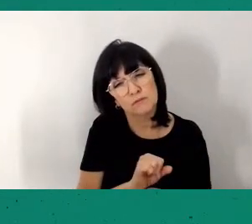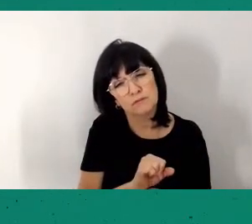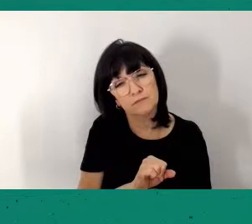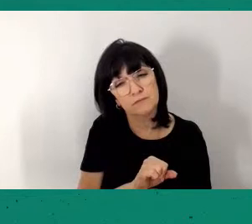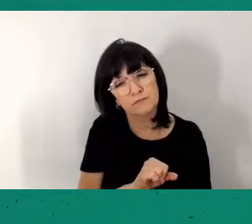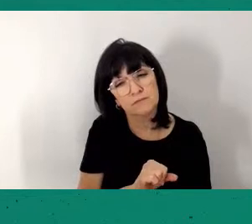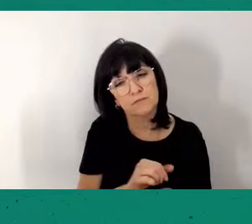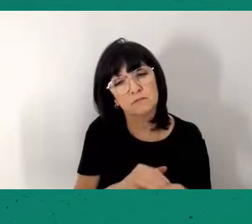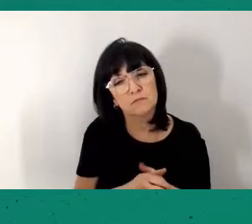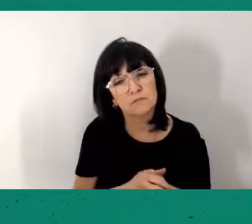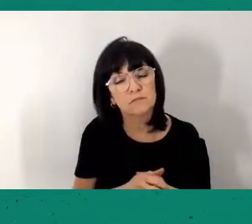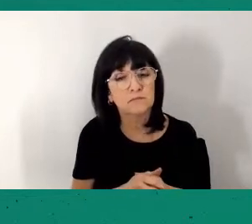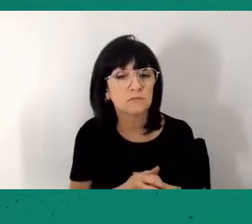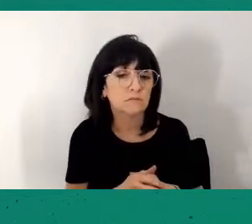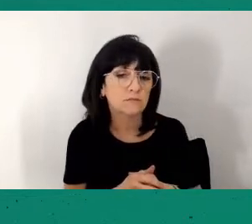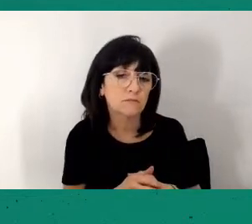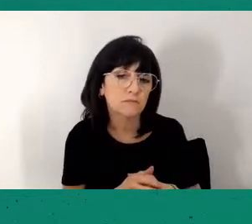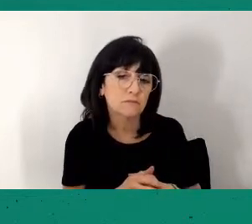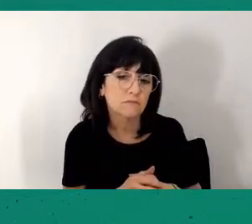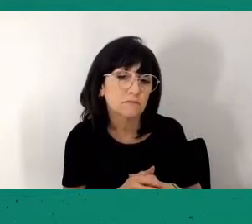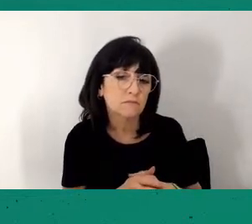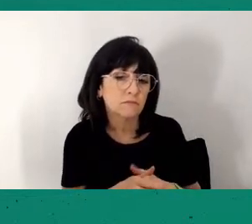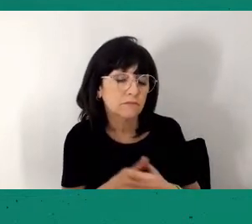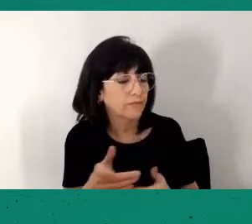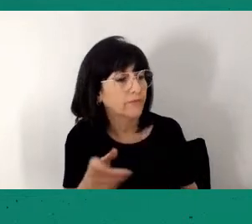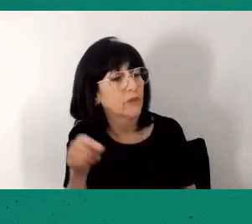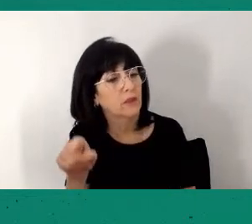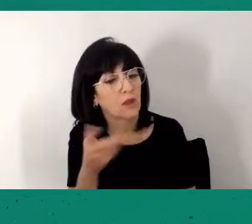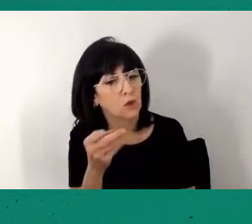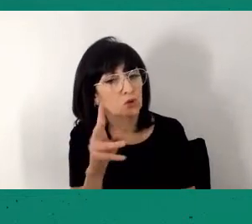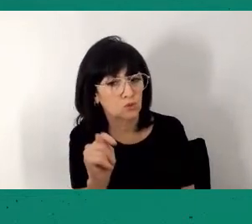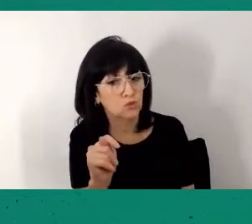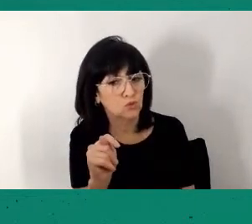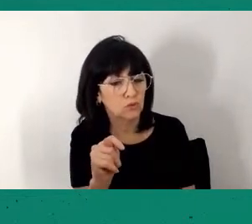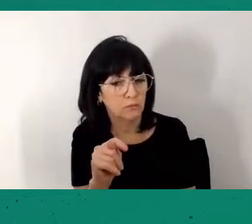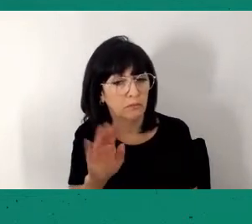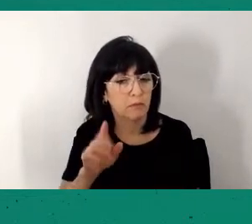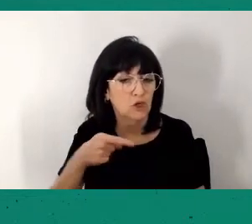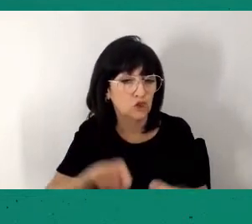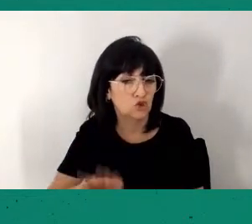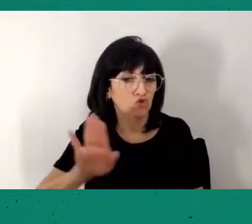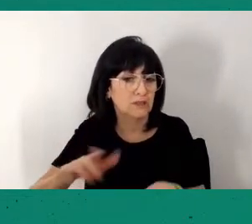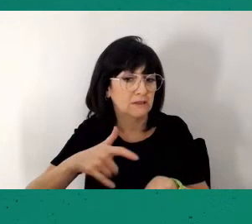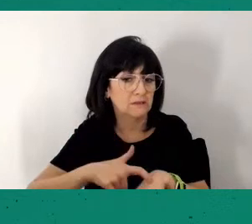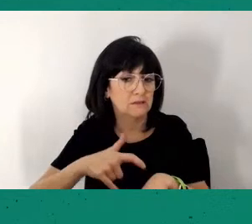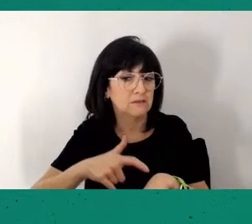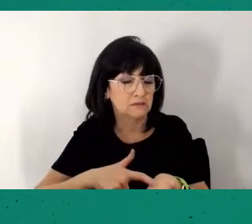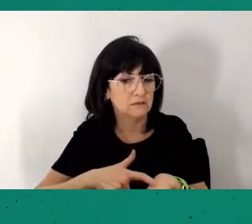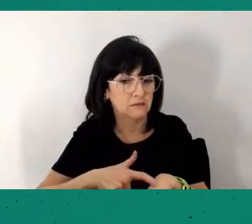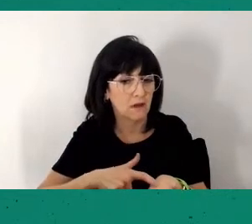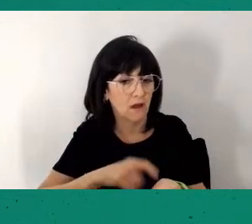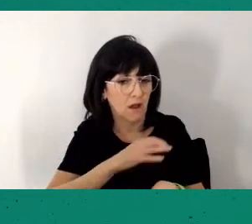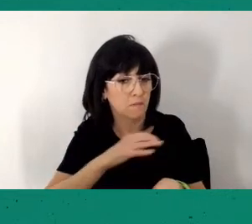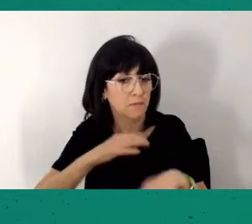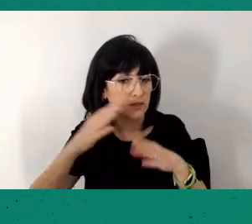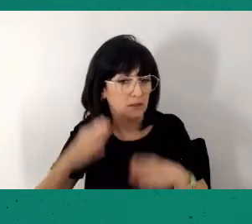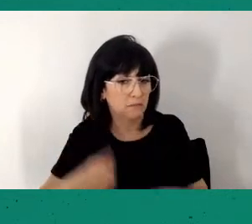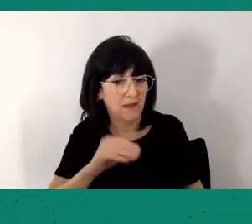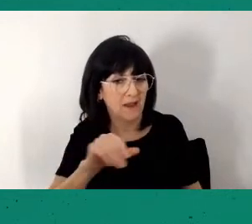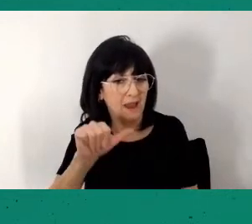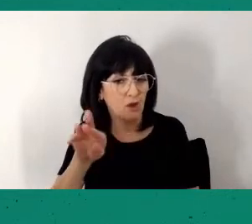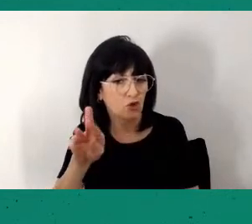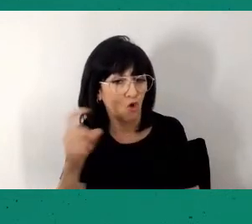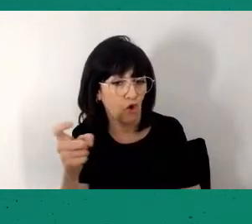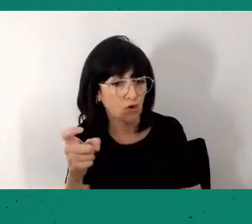during the DuPont tenure as commissioner, there and also through the auxiliary fund, he